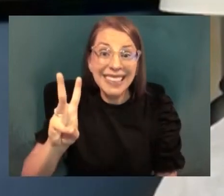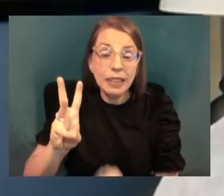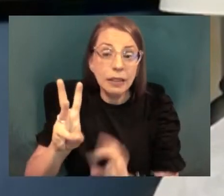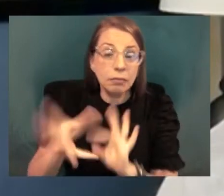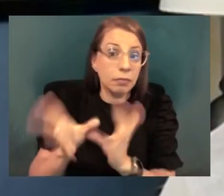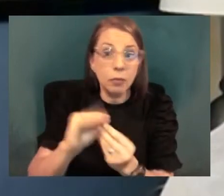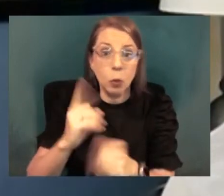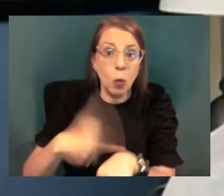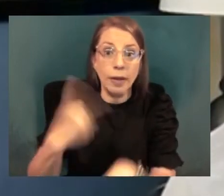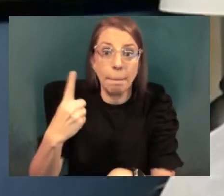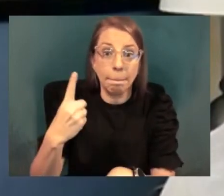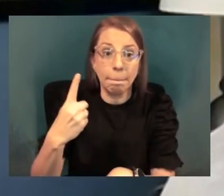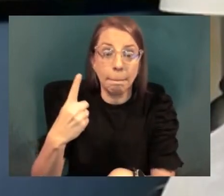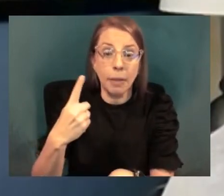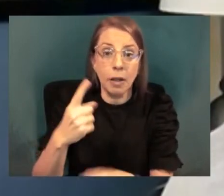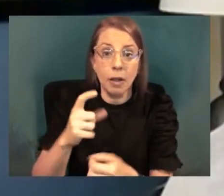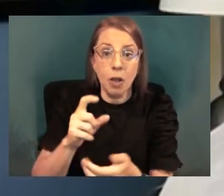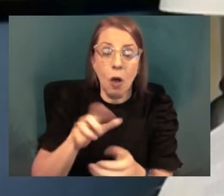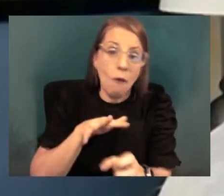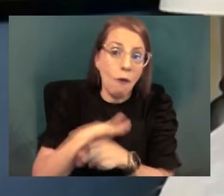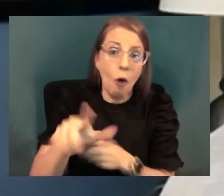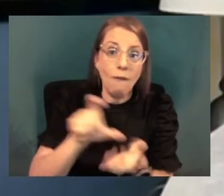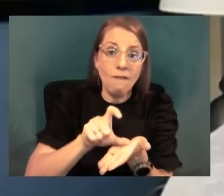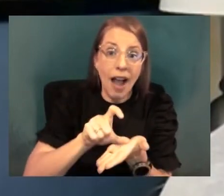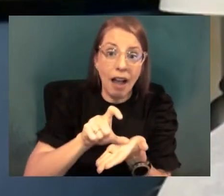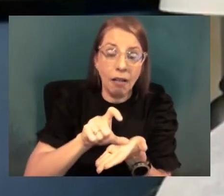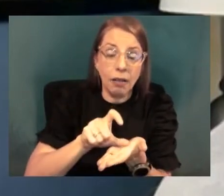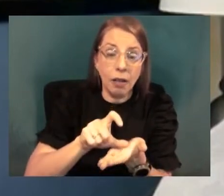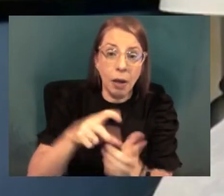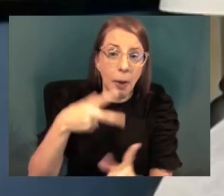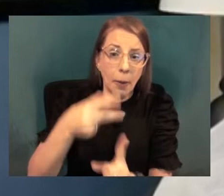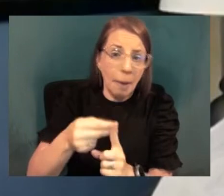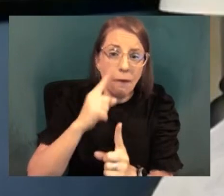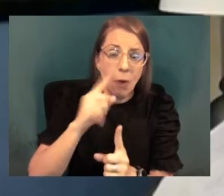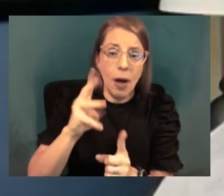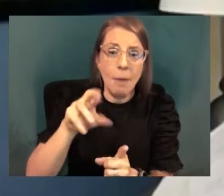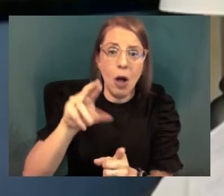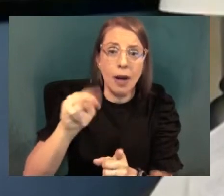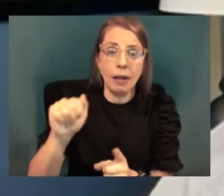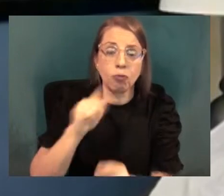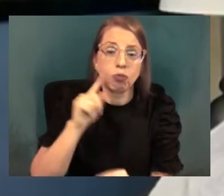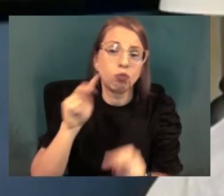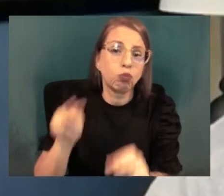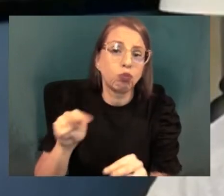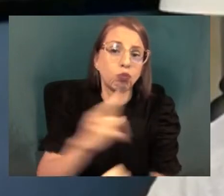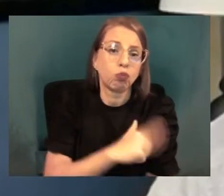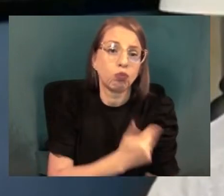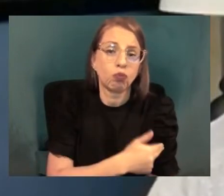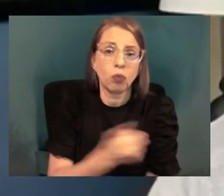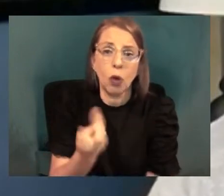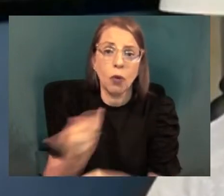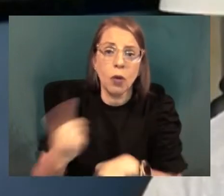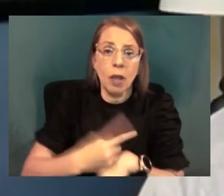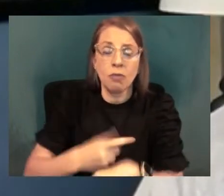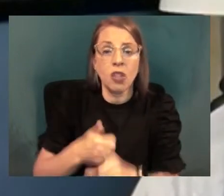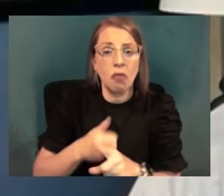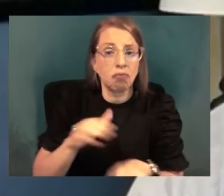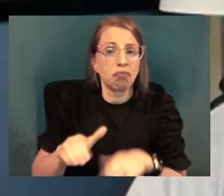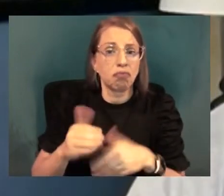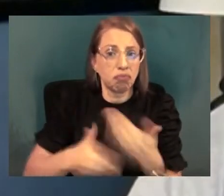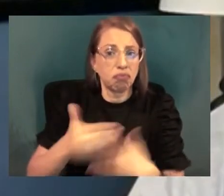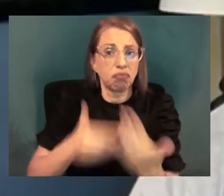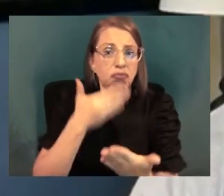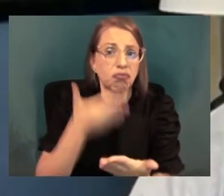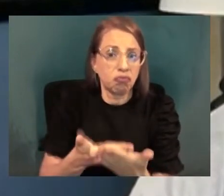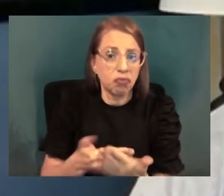time. A full vial of vaccine for the mRNA. They watched her in the hospital for a couple days. She did well.